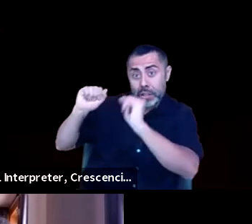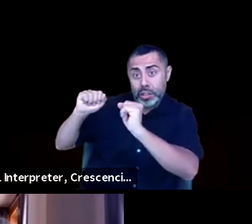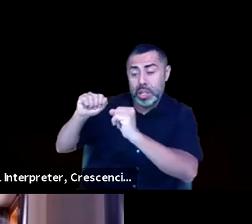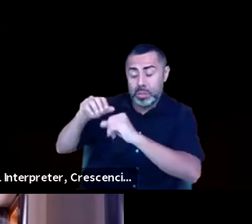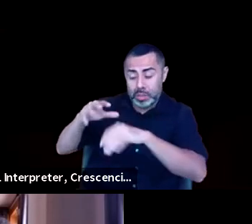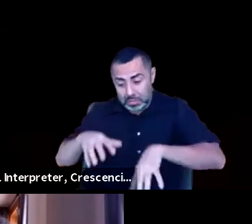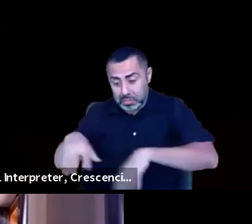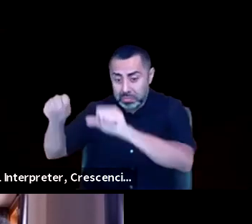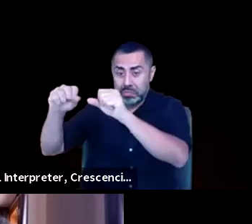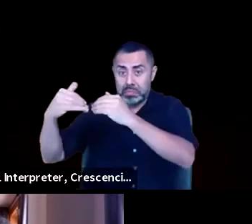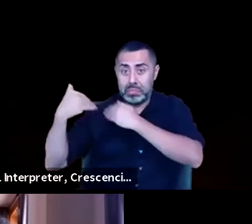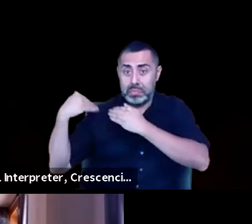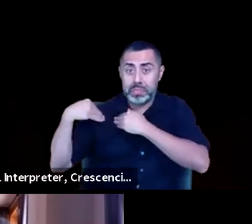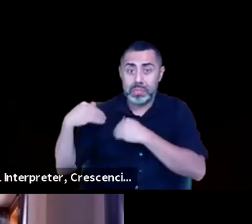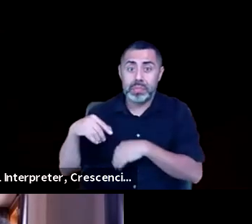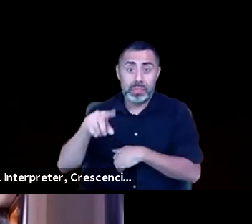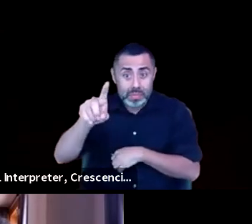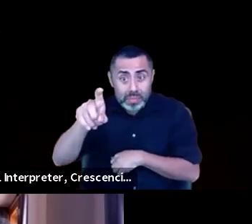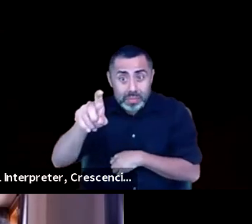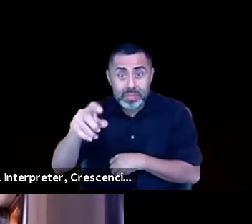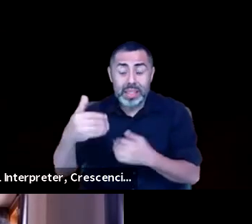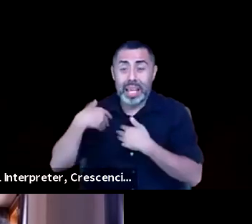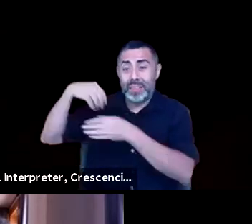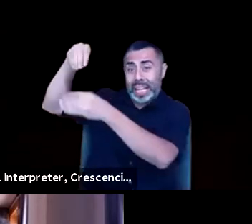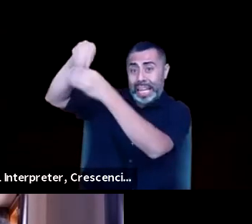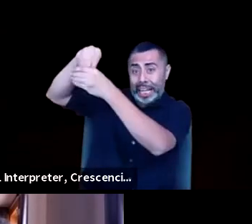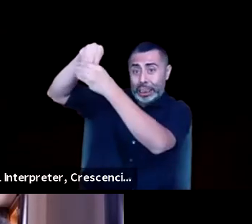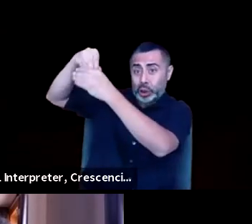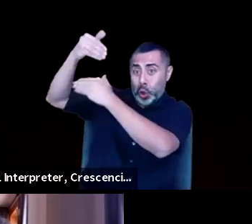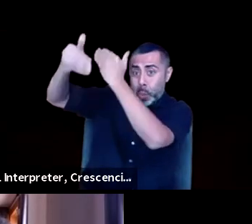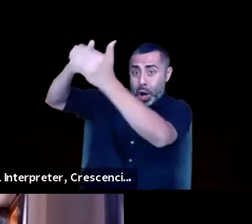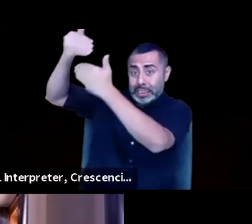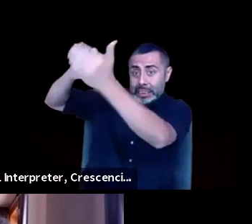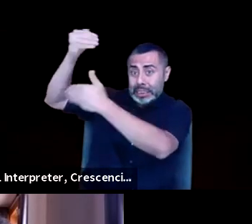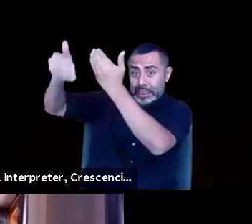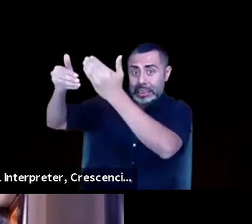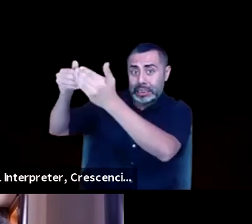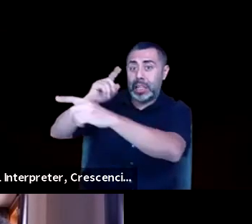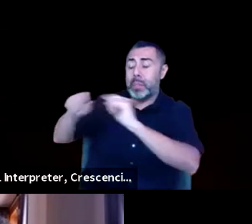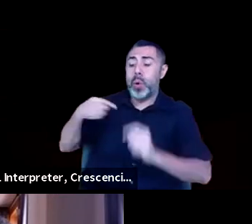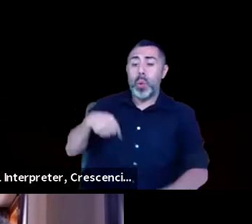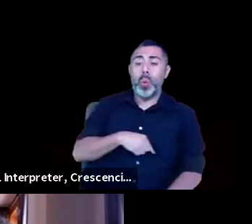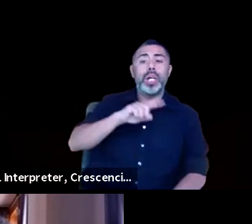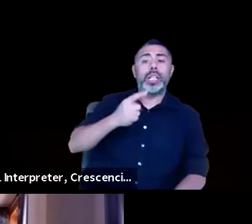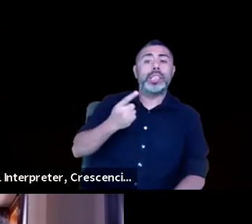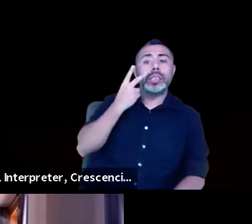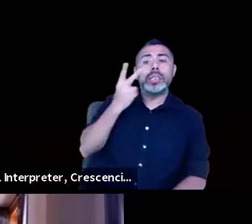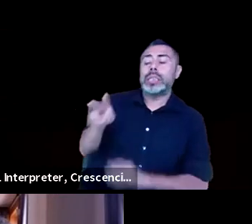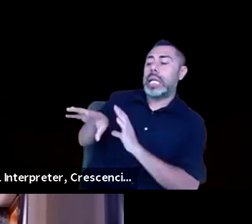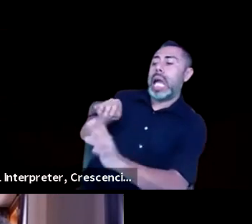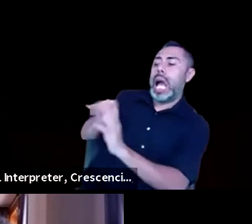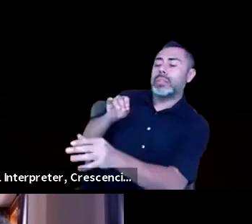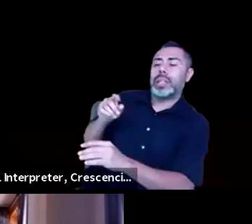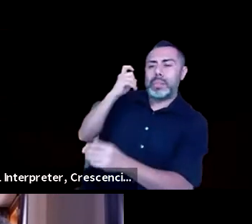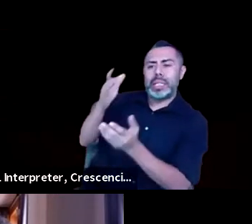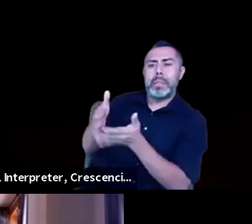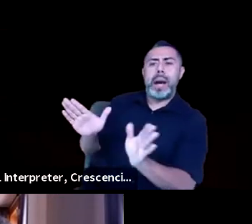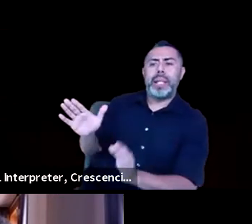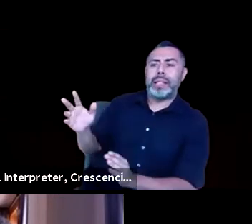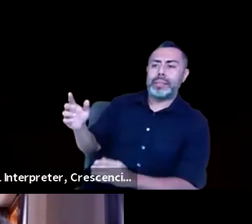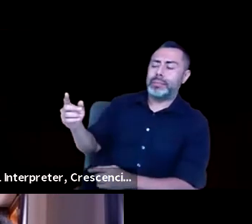of internalized process versus what we see as public facing, because I have to imagine, I know from working